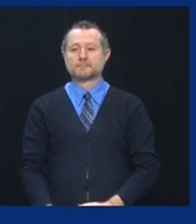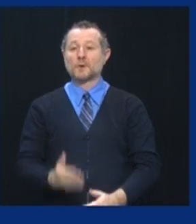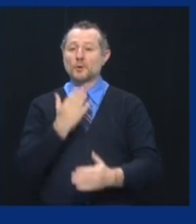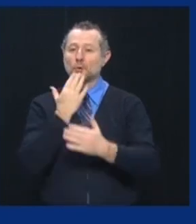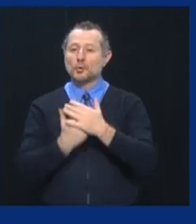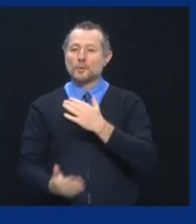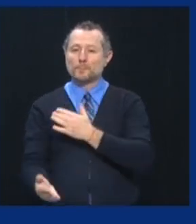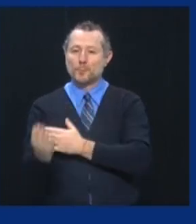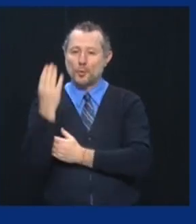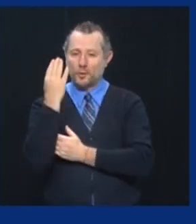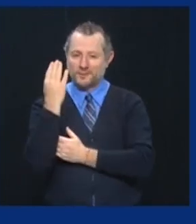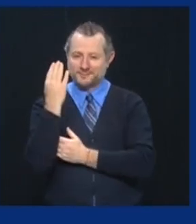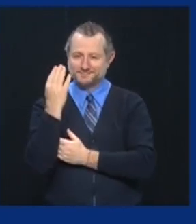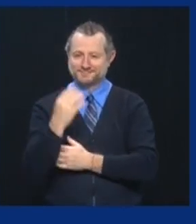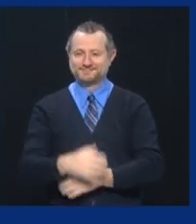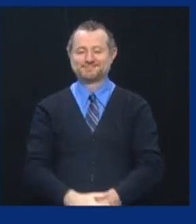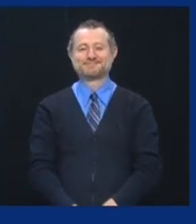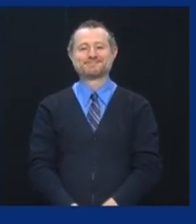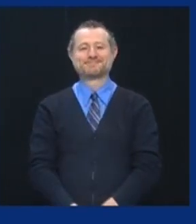Good morning.